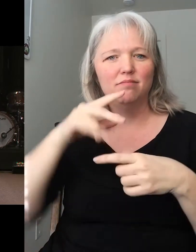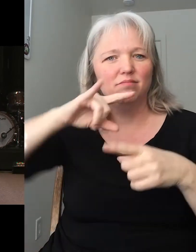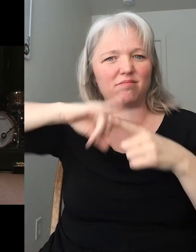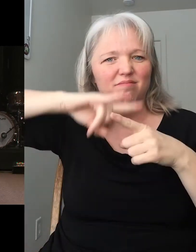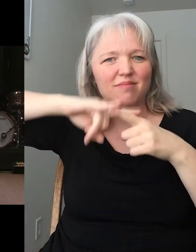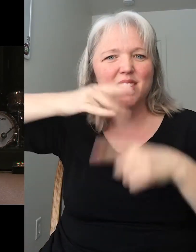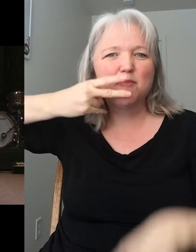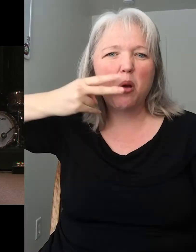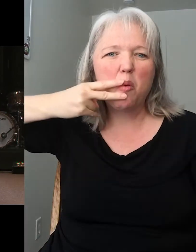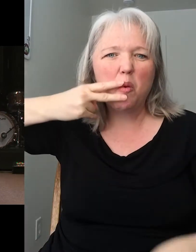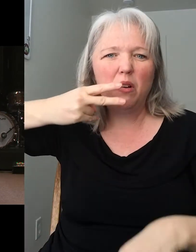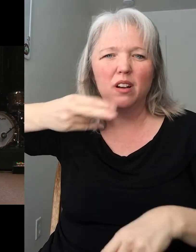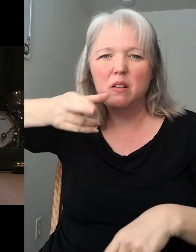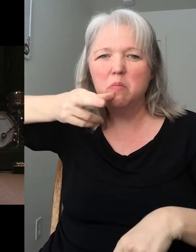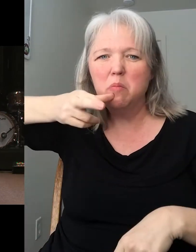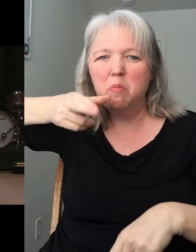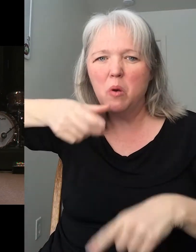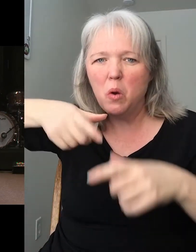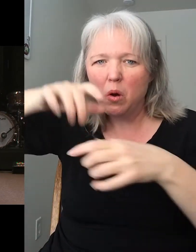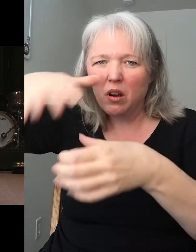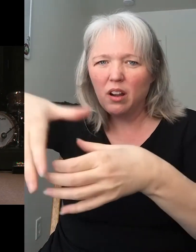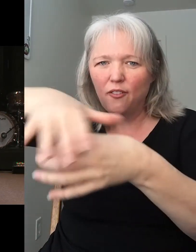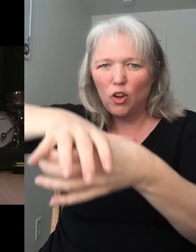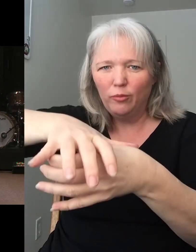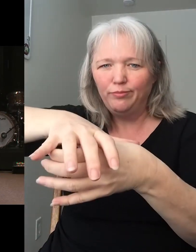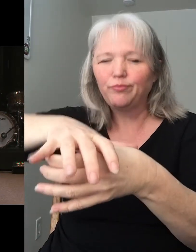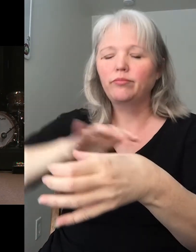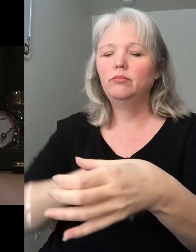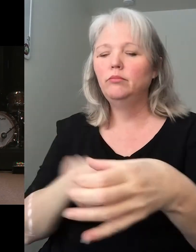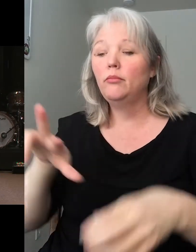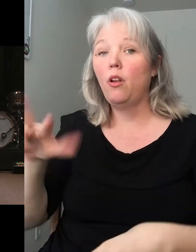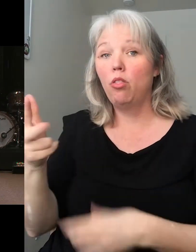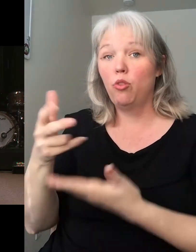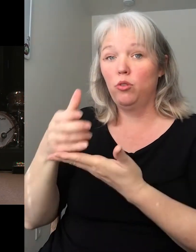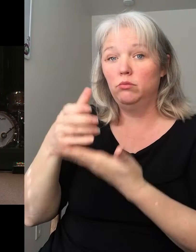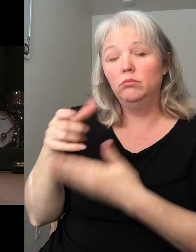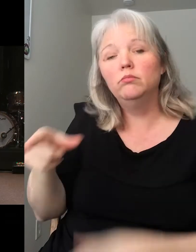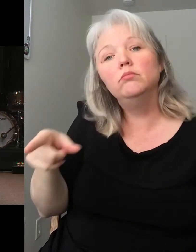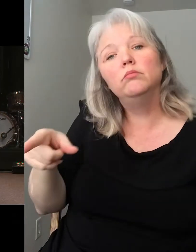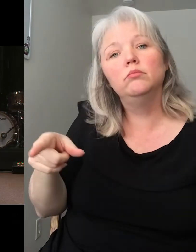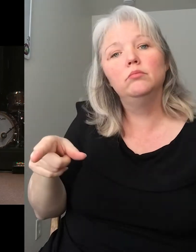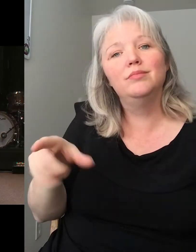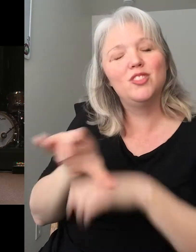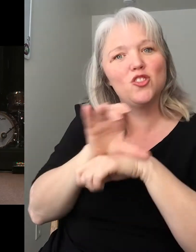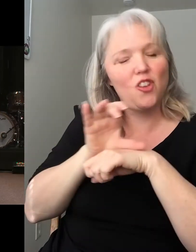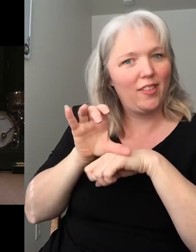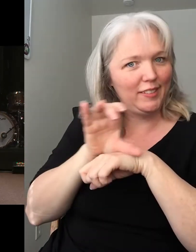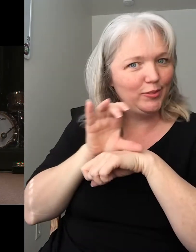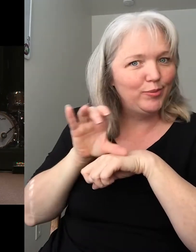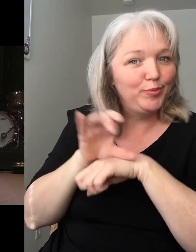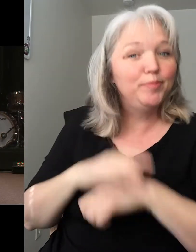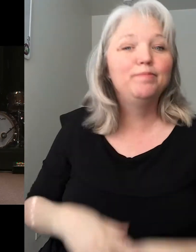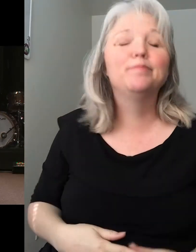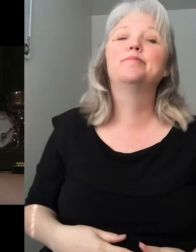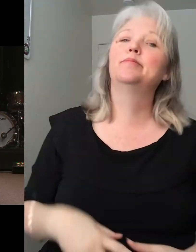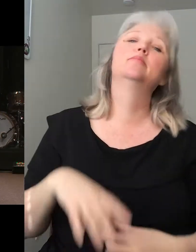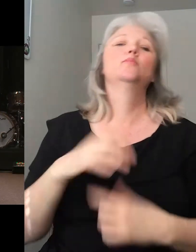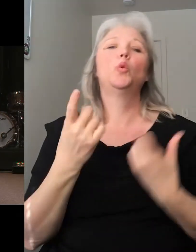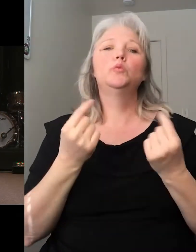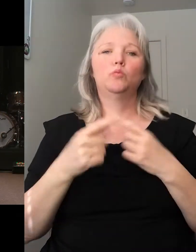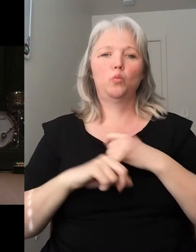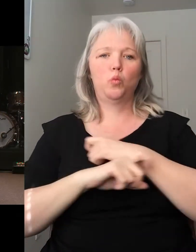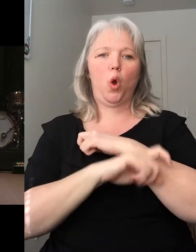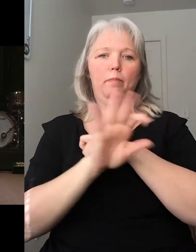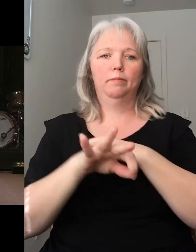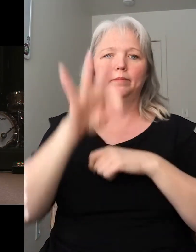cigarette smoke and cigar smoke, and was covered. The third glass had chocolate. He took a